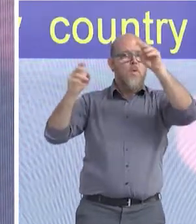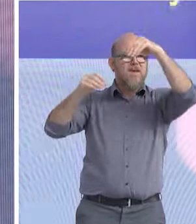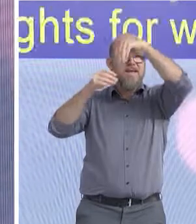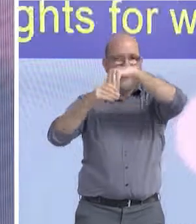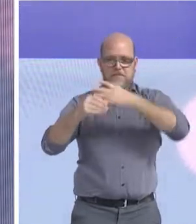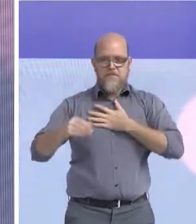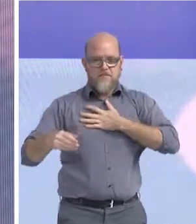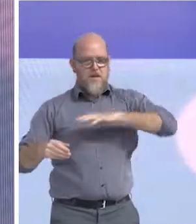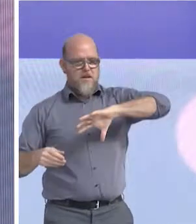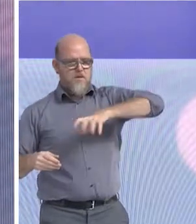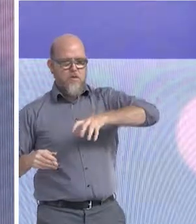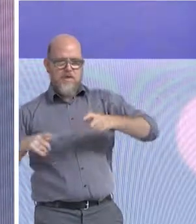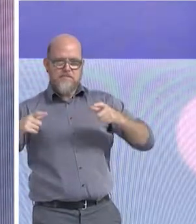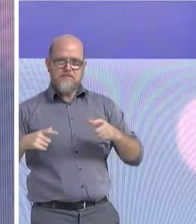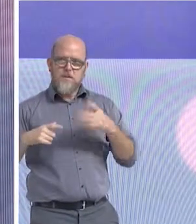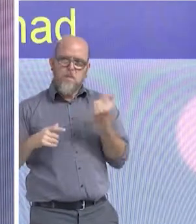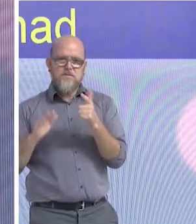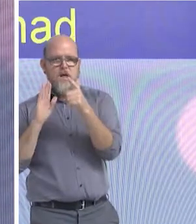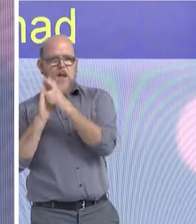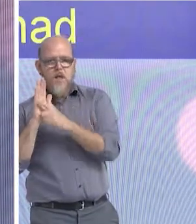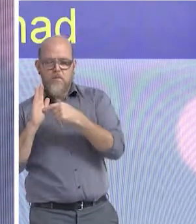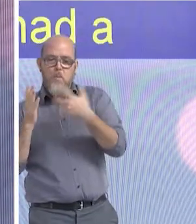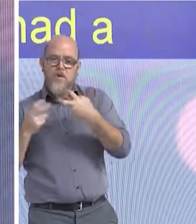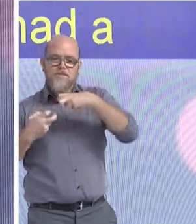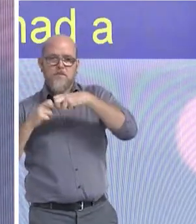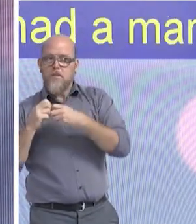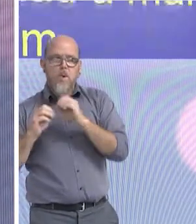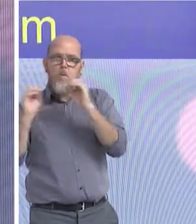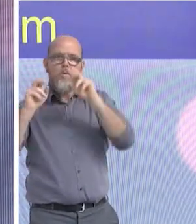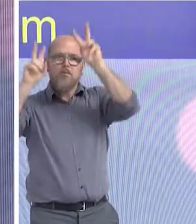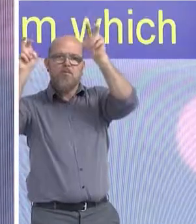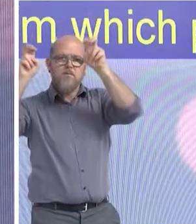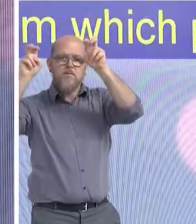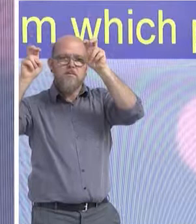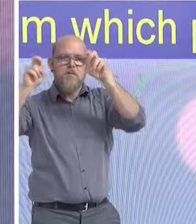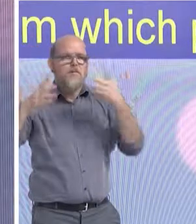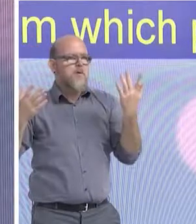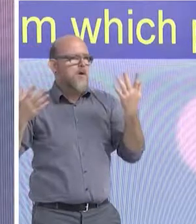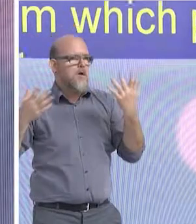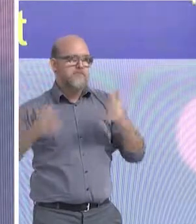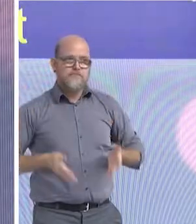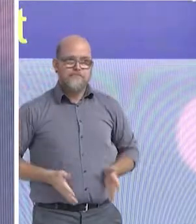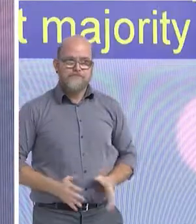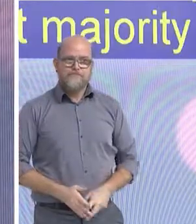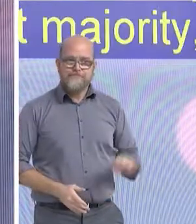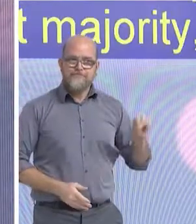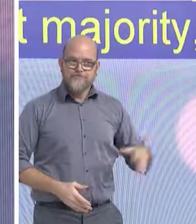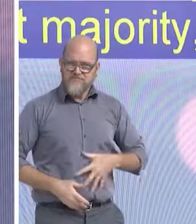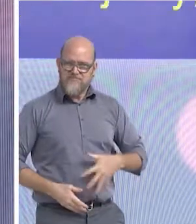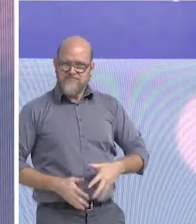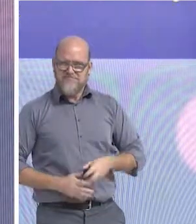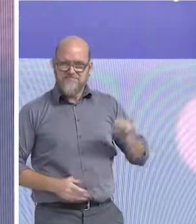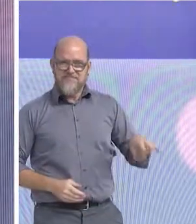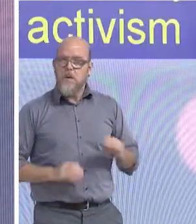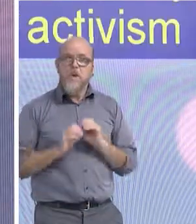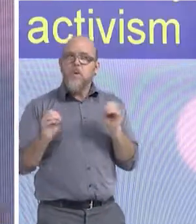equality referendum which passed by a significant majority. But a lot of that activism was generated